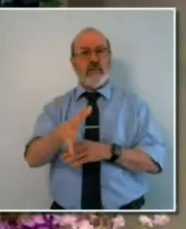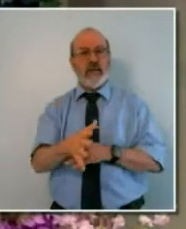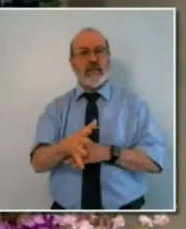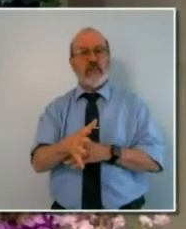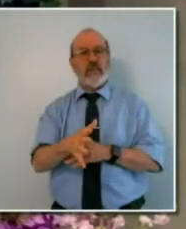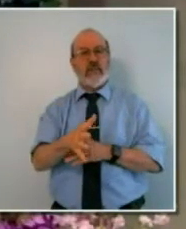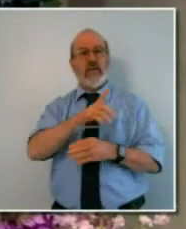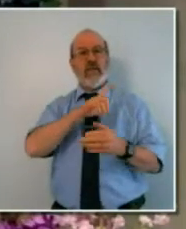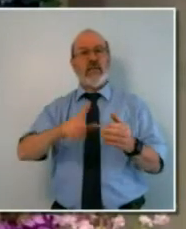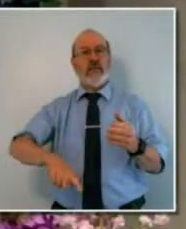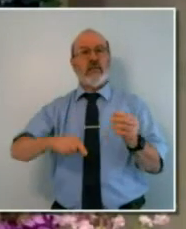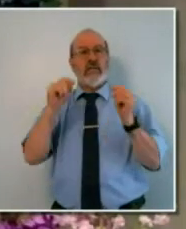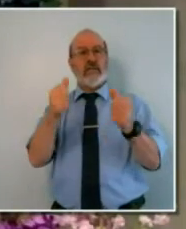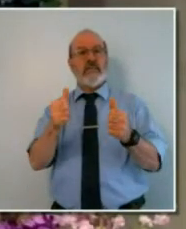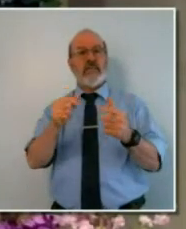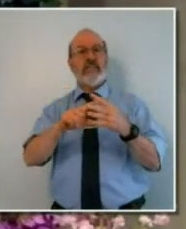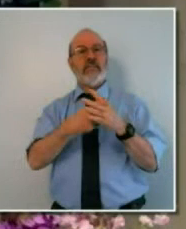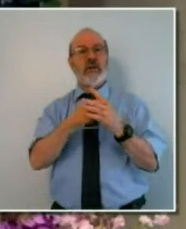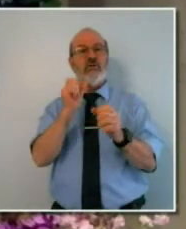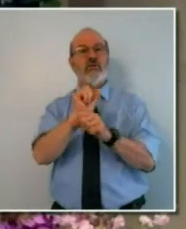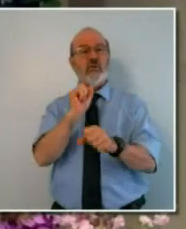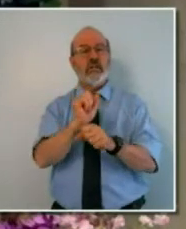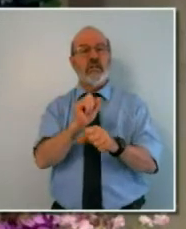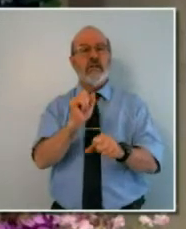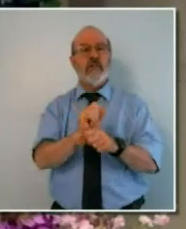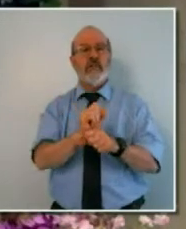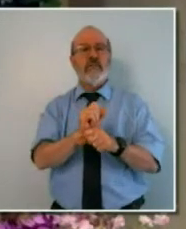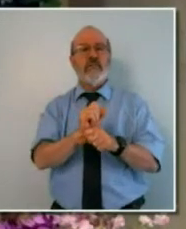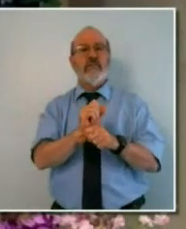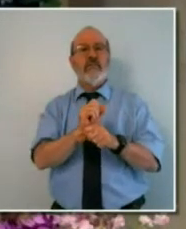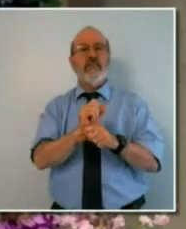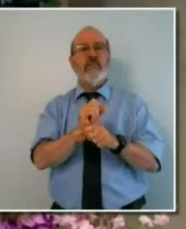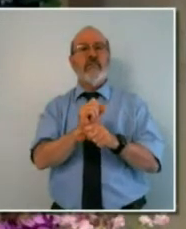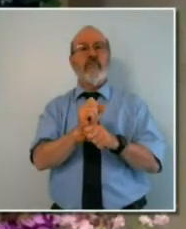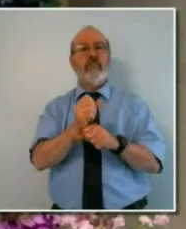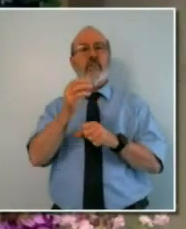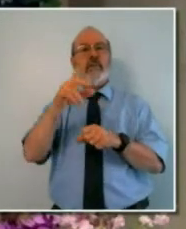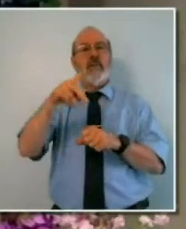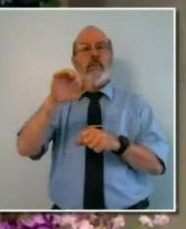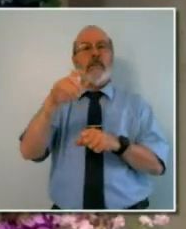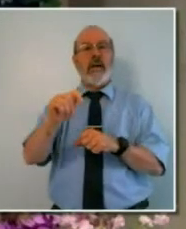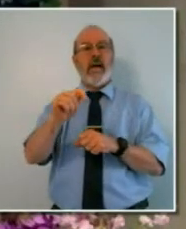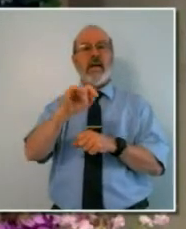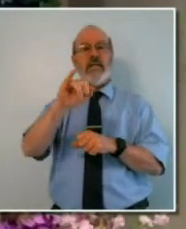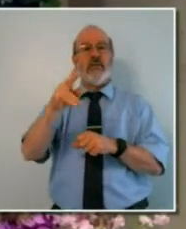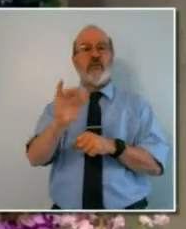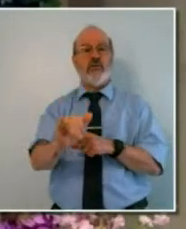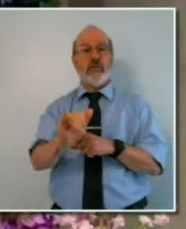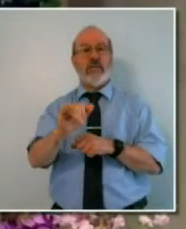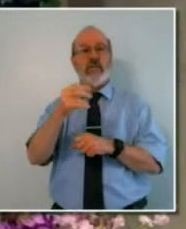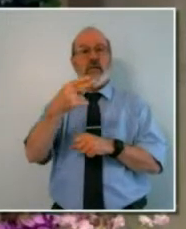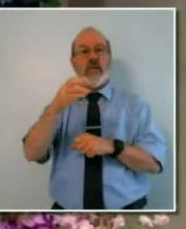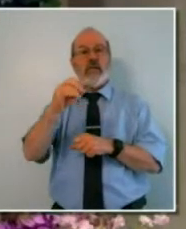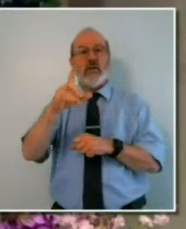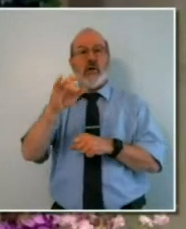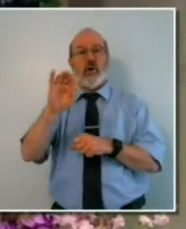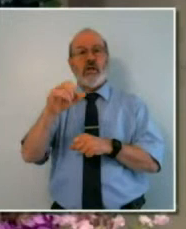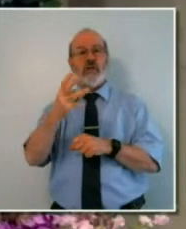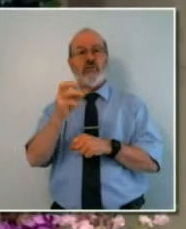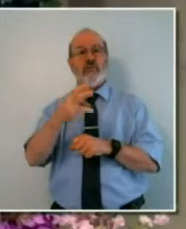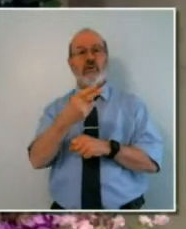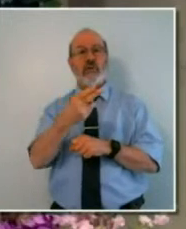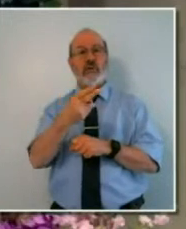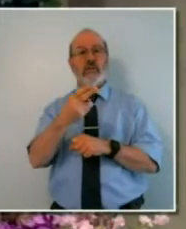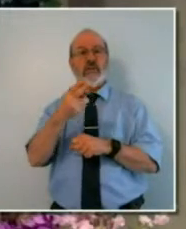Lord immediately began working. Pat and Judy Hollingsworth, and that's Brother